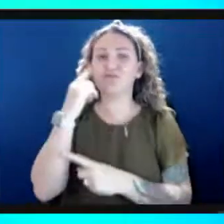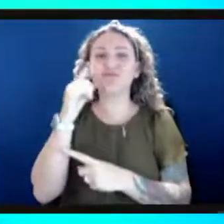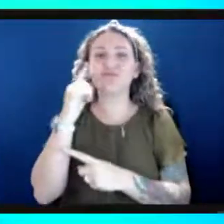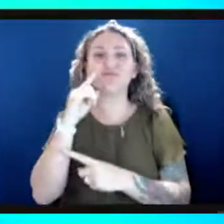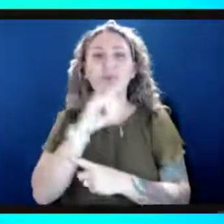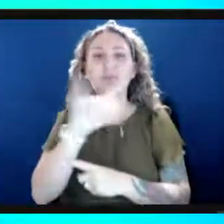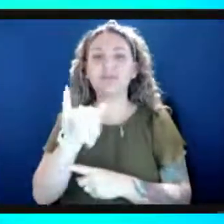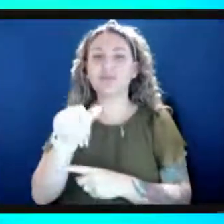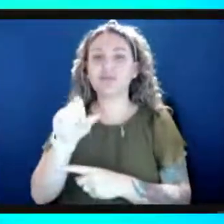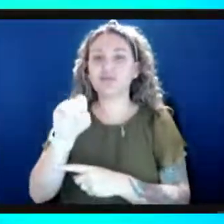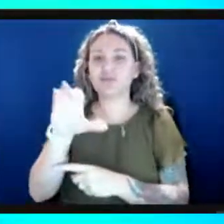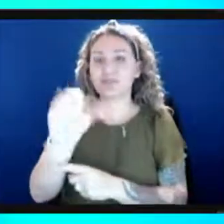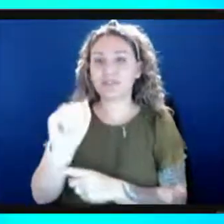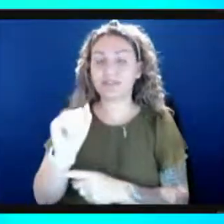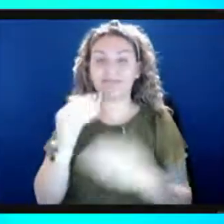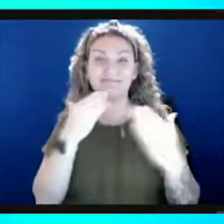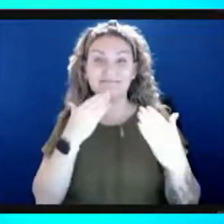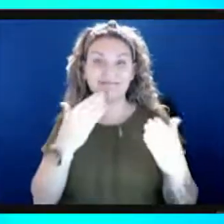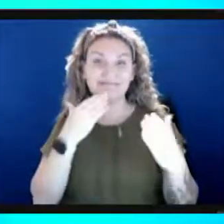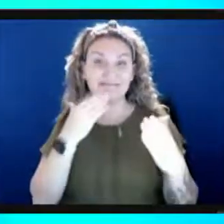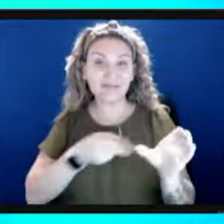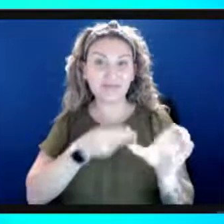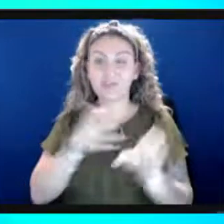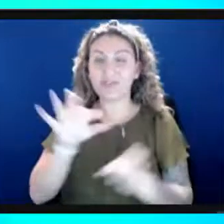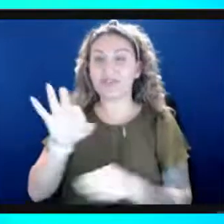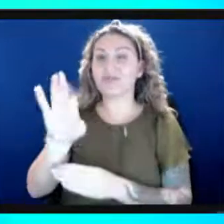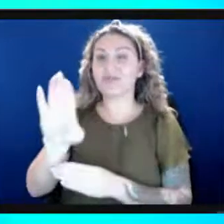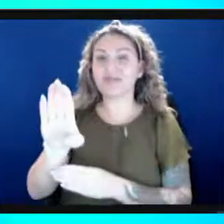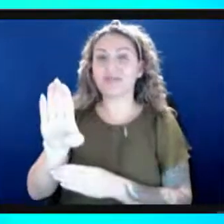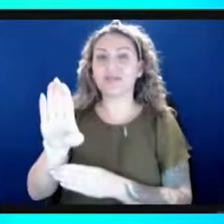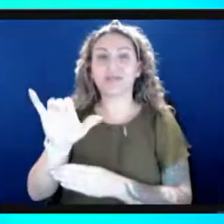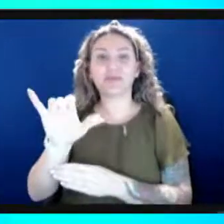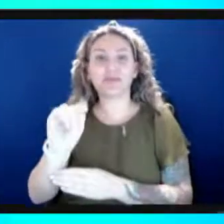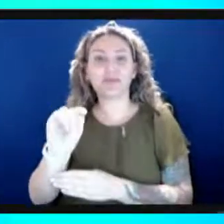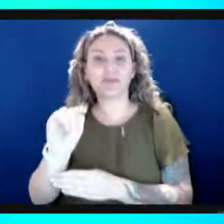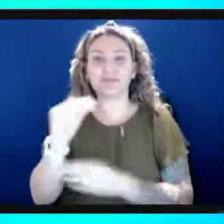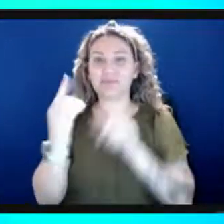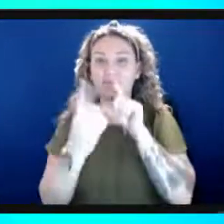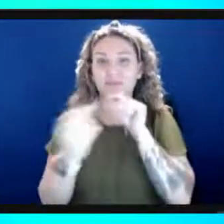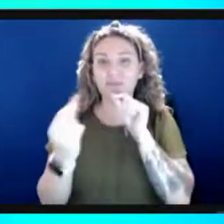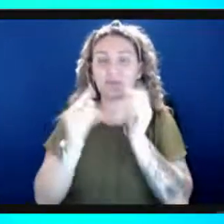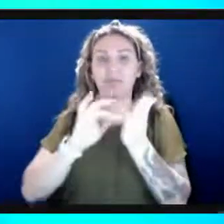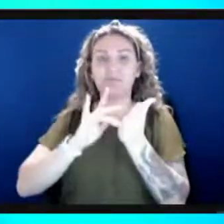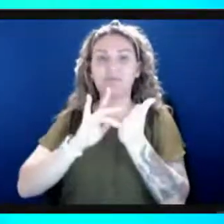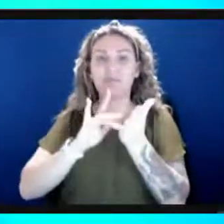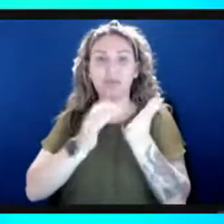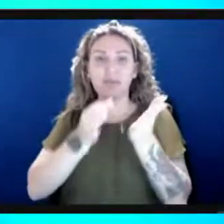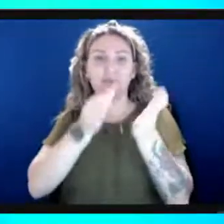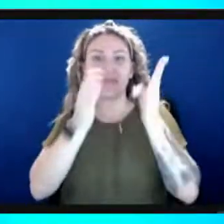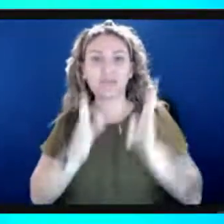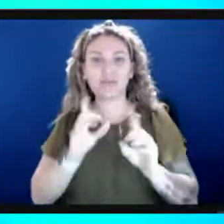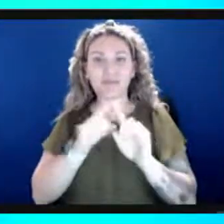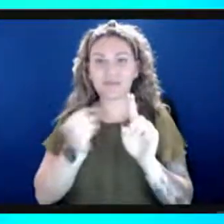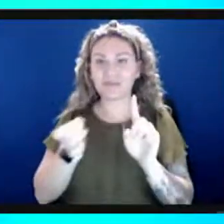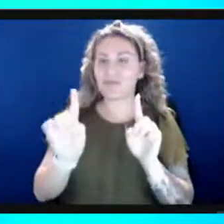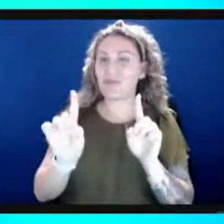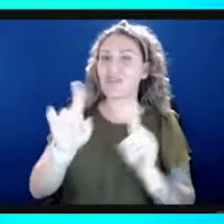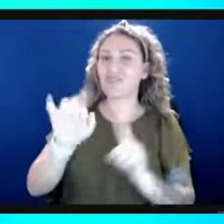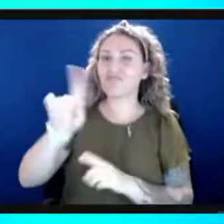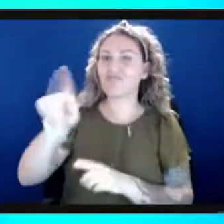us on Facebook, YouTube, and Twitter. Our medical experts today are coming to you from the Dolph C. Simons Jr. Family Broadcast